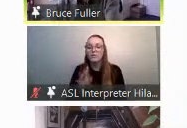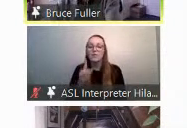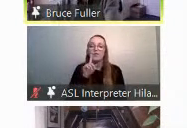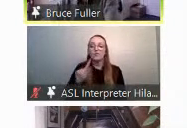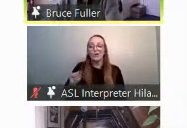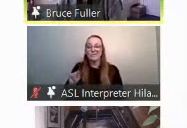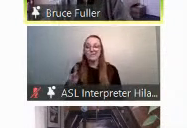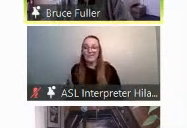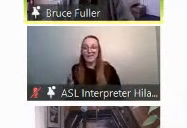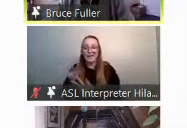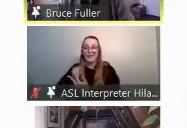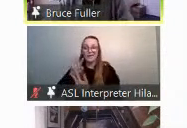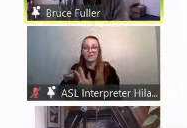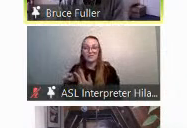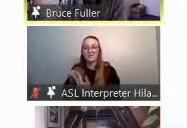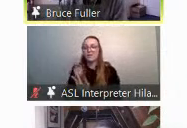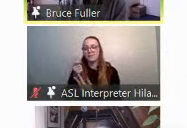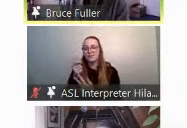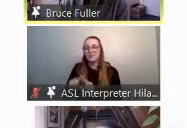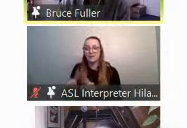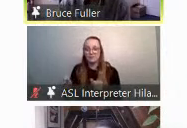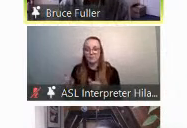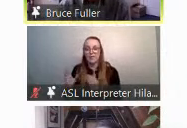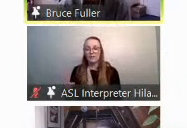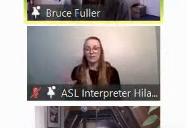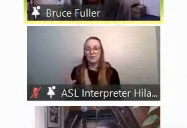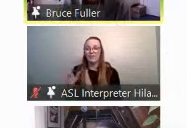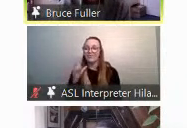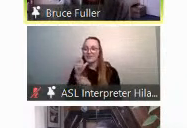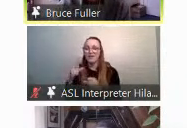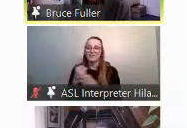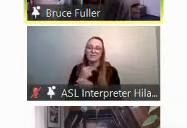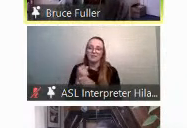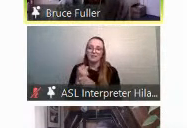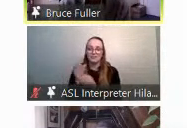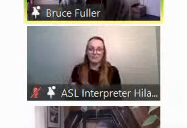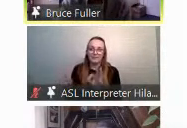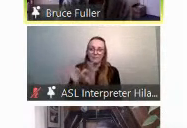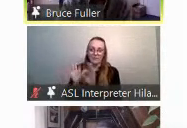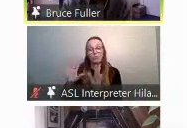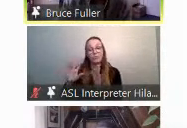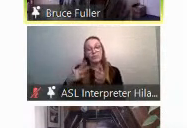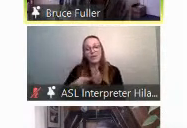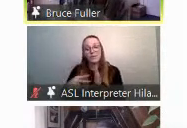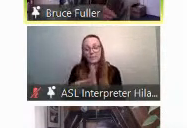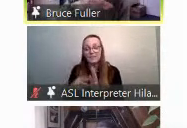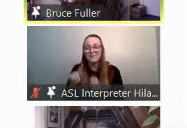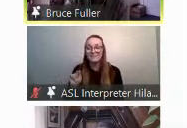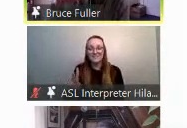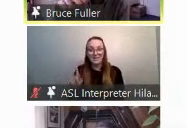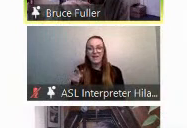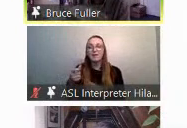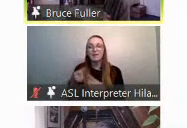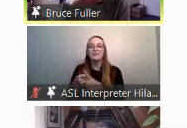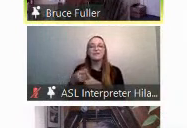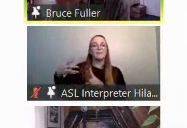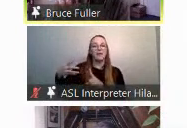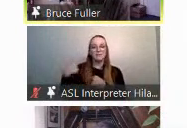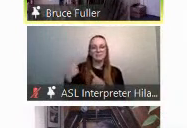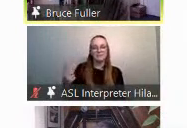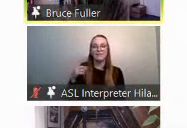slight differences, and those differences on the right-hand side are not statistically significant, meaning the TK has expanded since